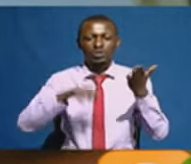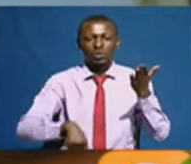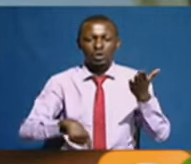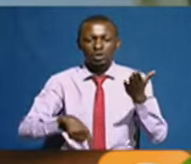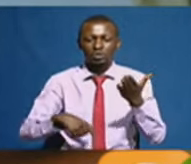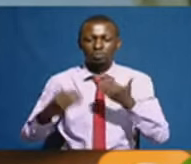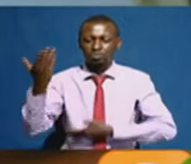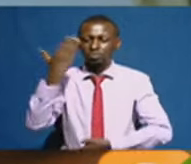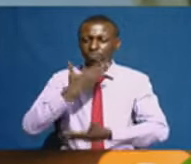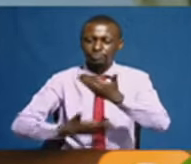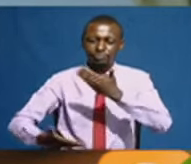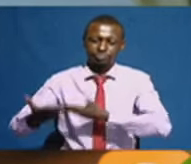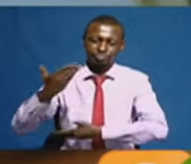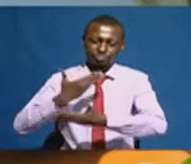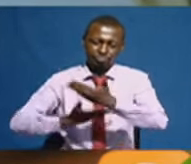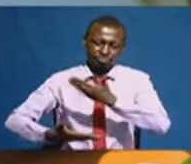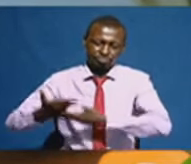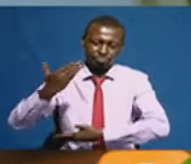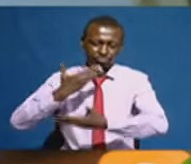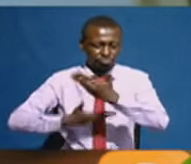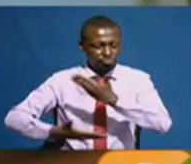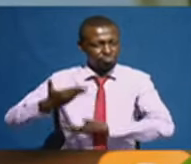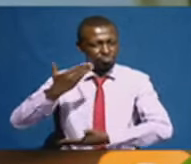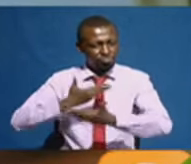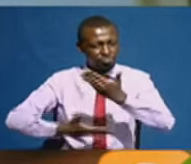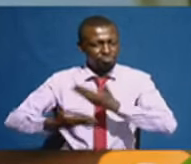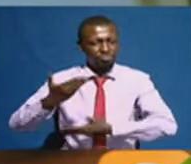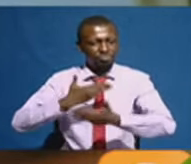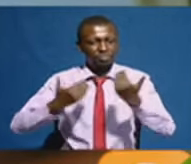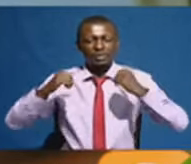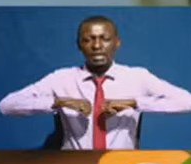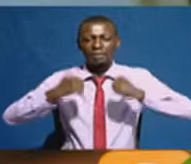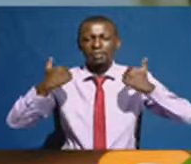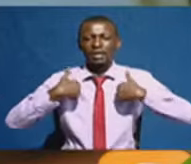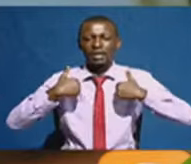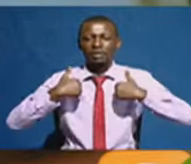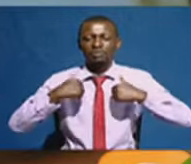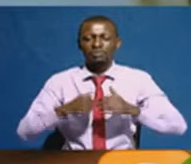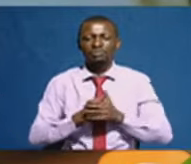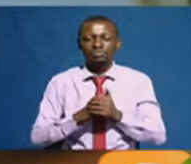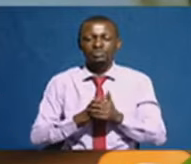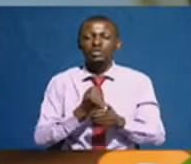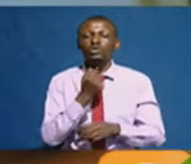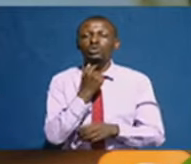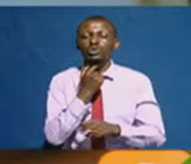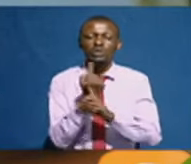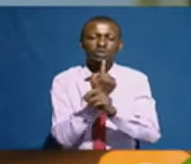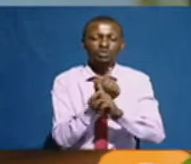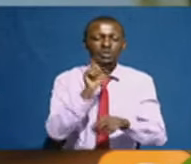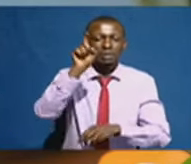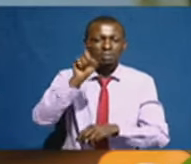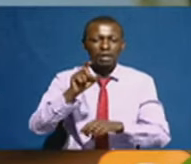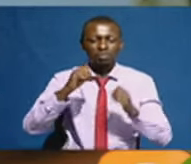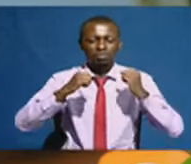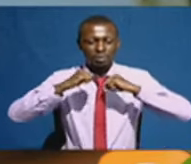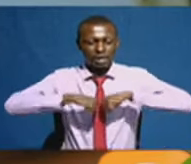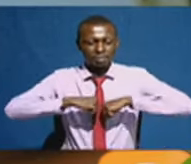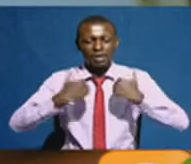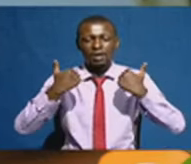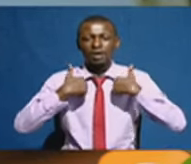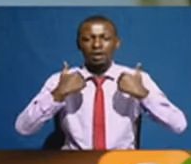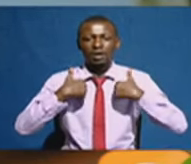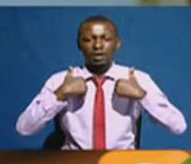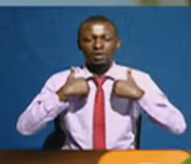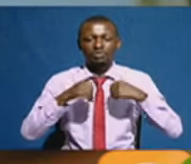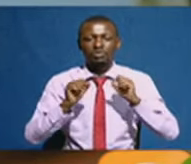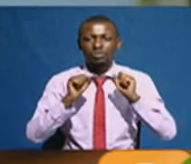dialogue, the place of negotiations, because that's what trade unions are there for. You must enter into an agreement with them and